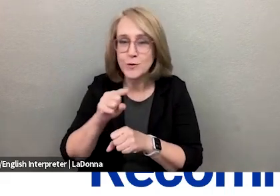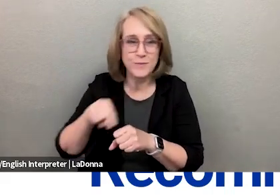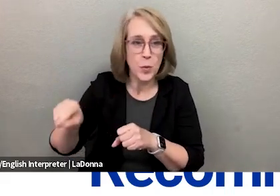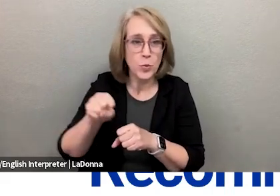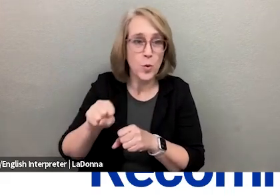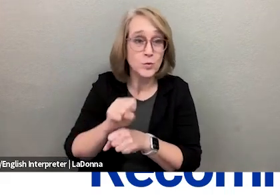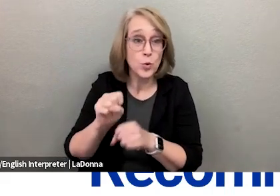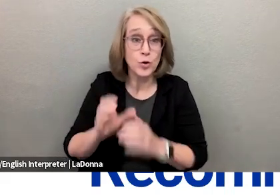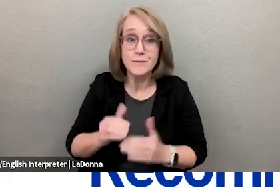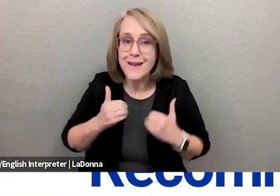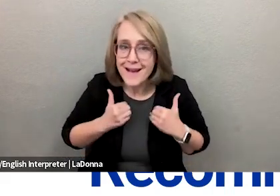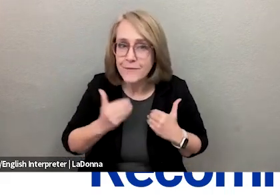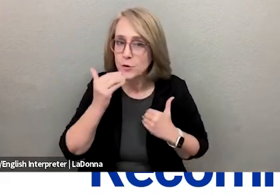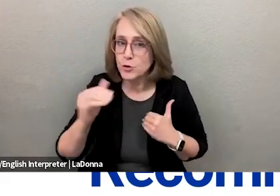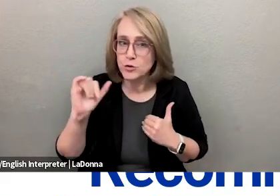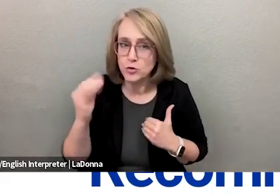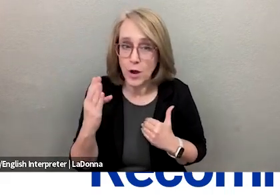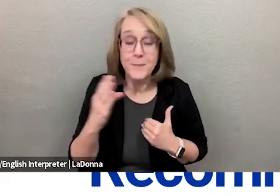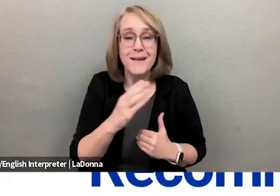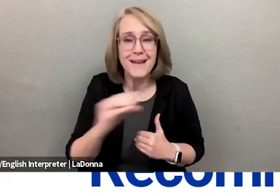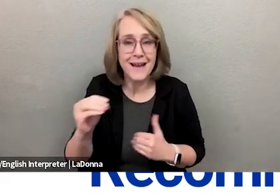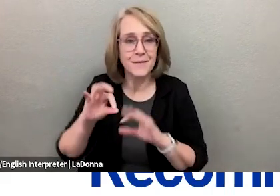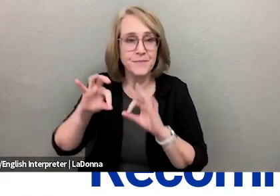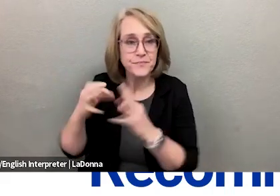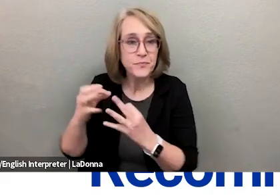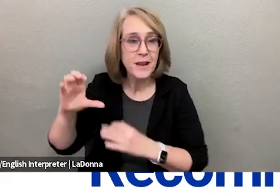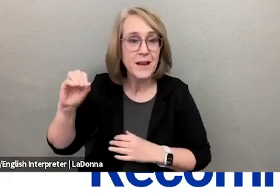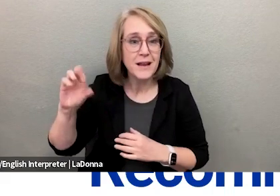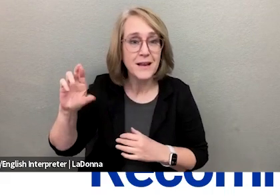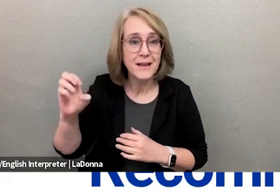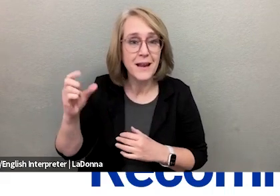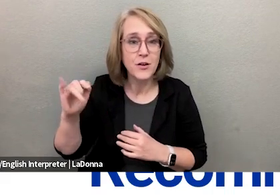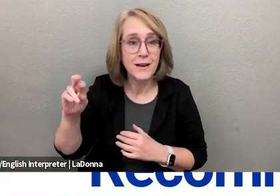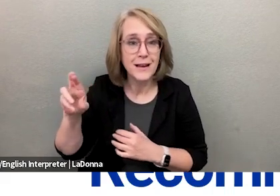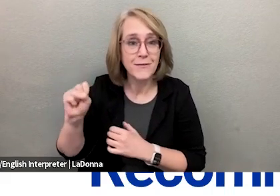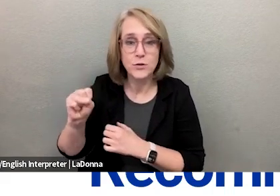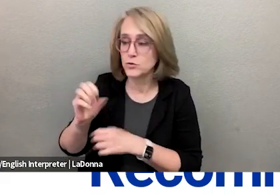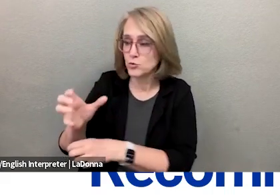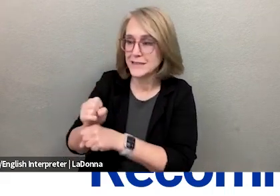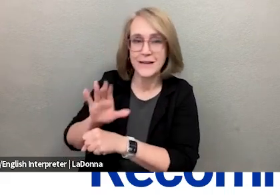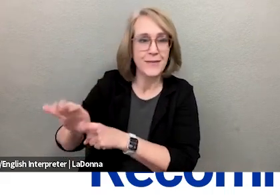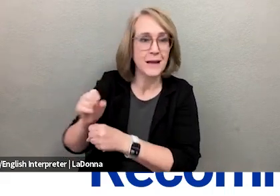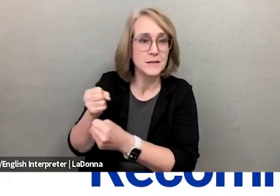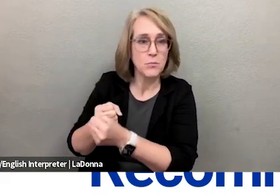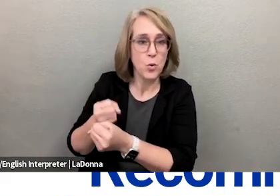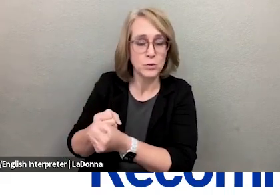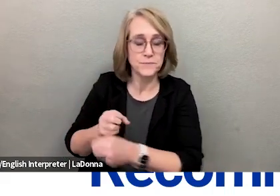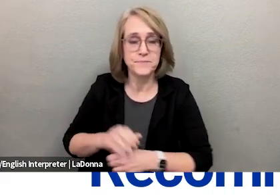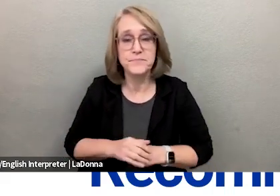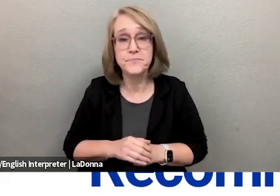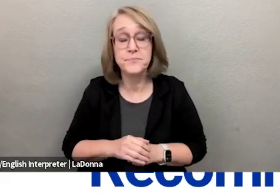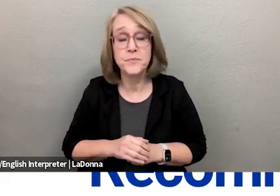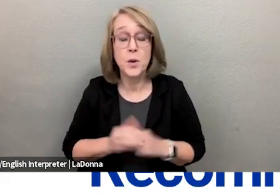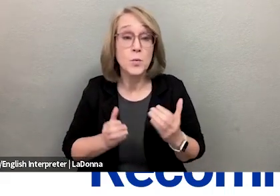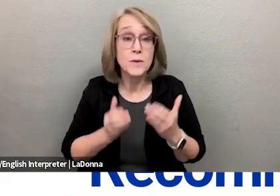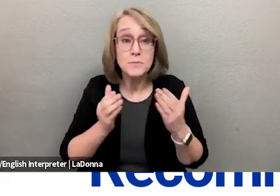good jobs, but also that family caregivers receive the support they offer. The recommendations also span two